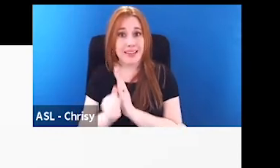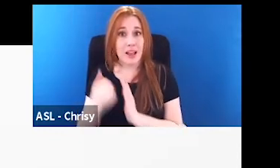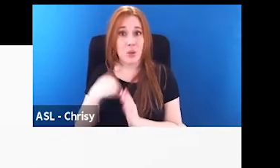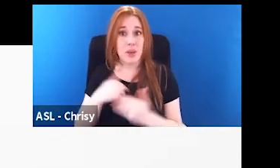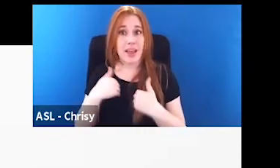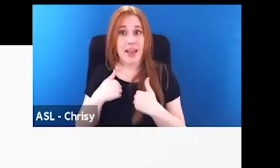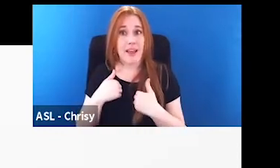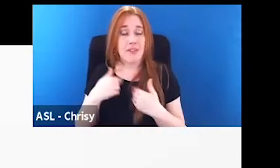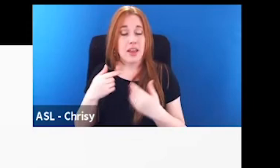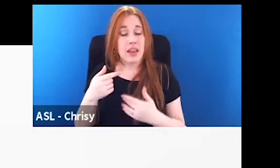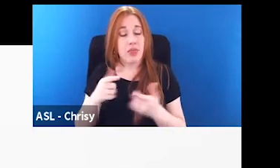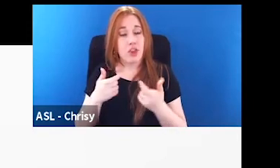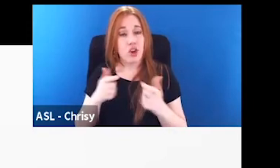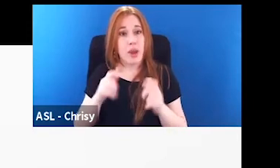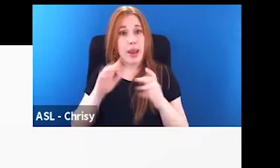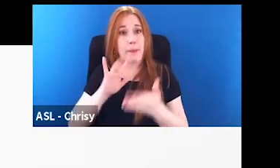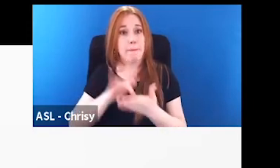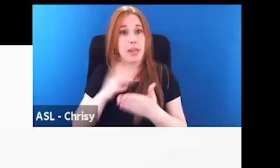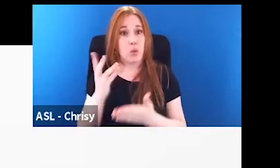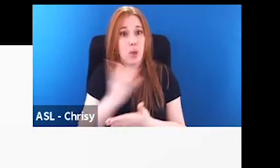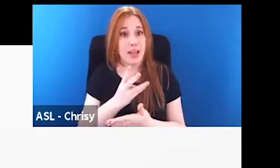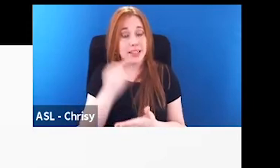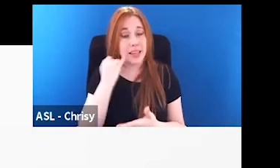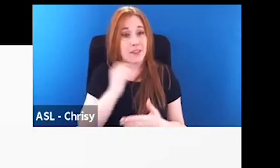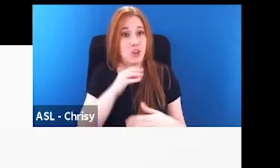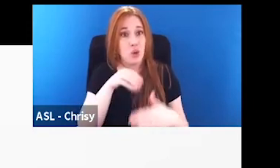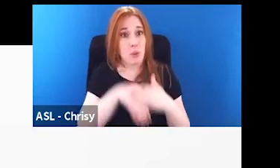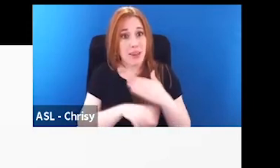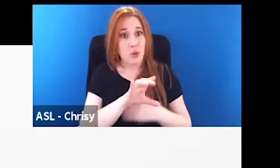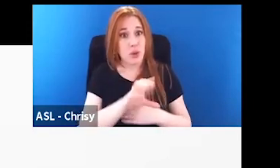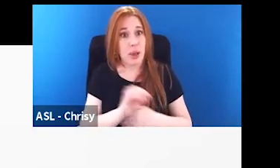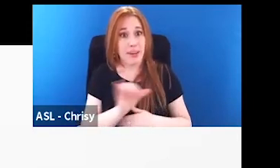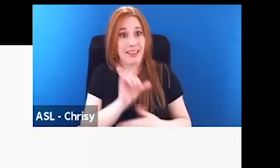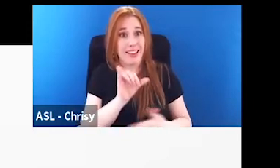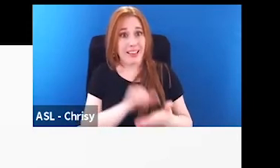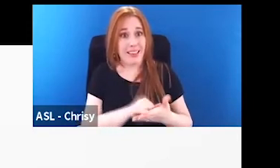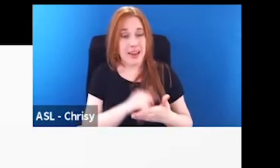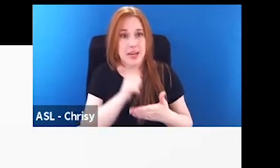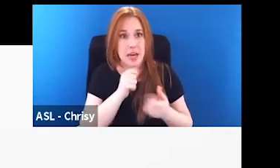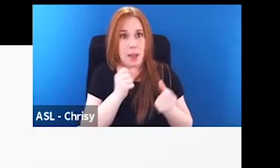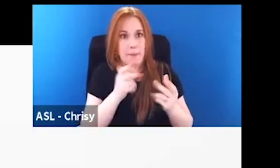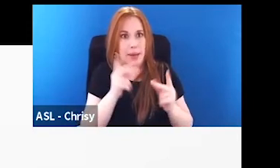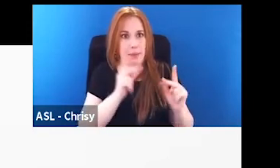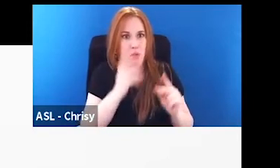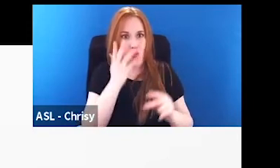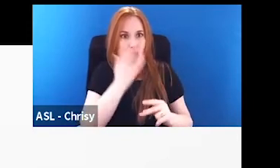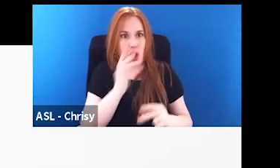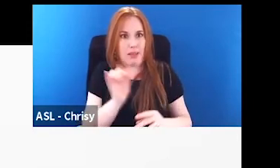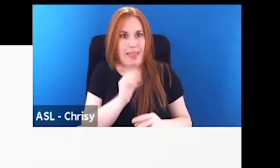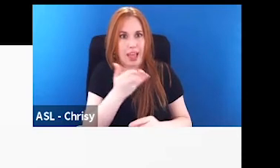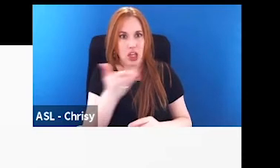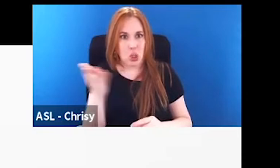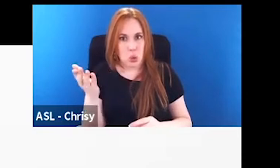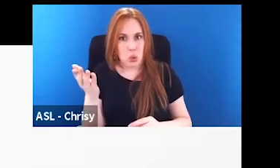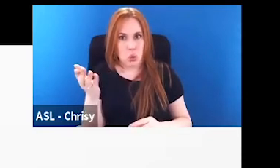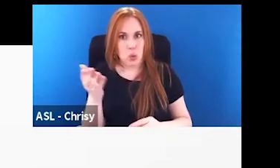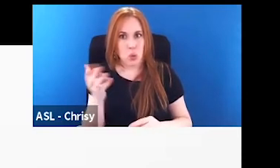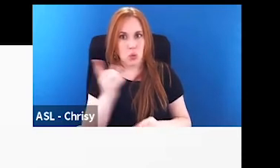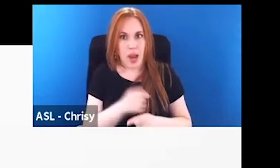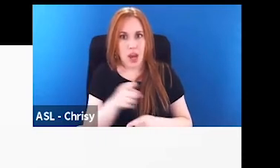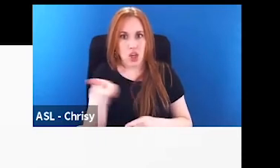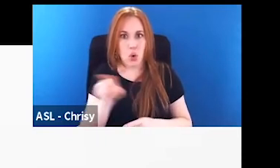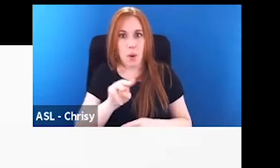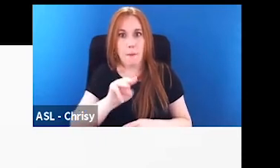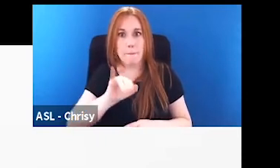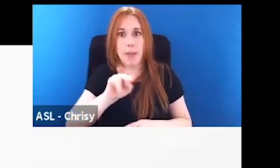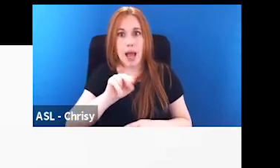Midwest, they'll tell you, you come into a company like that, and there's not many people that look like you, right? You're in the minority